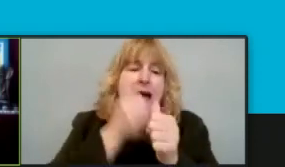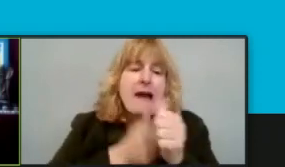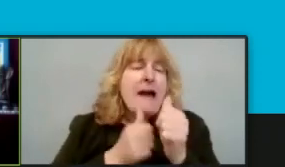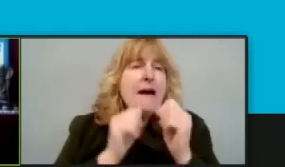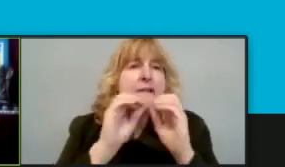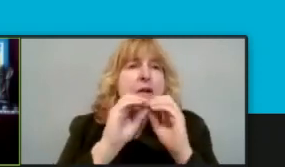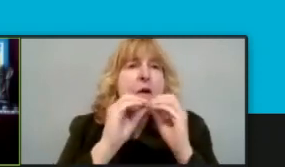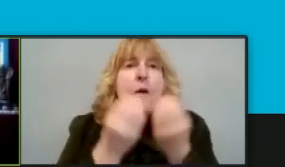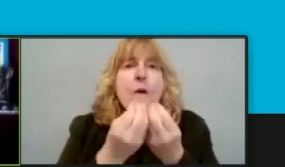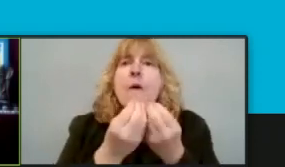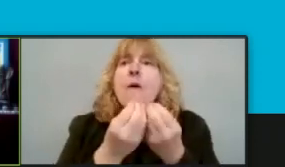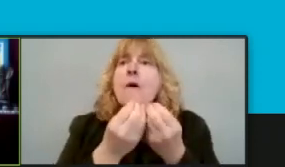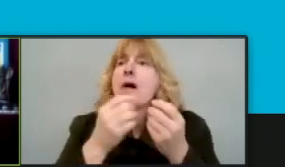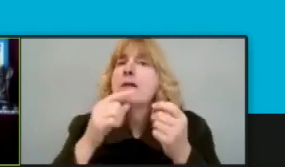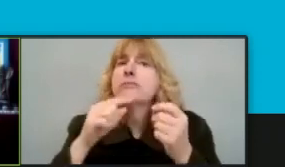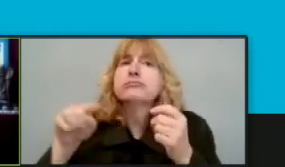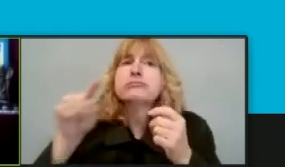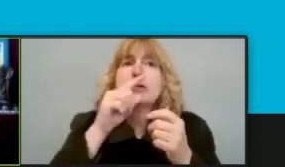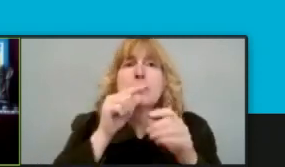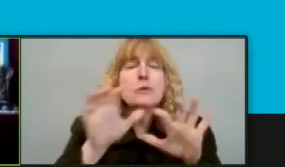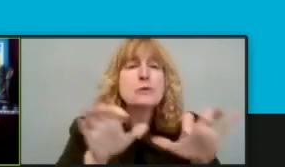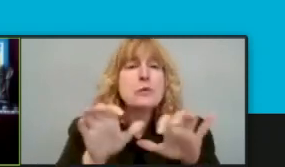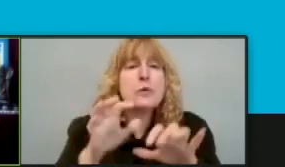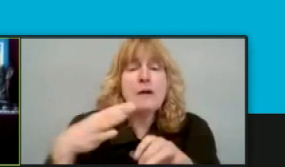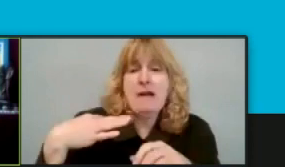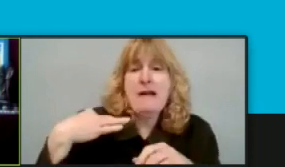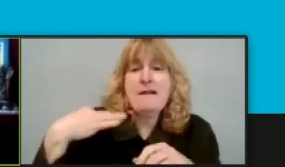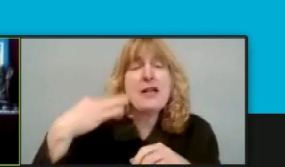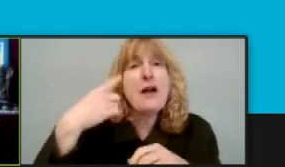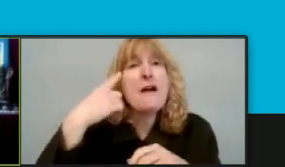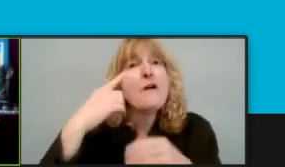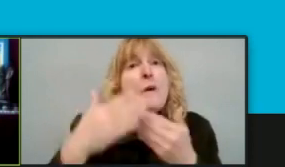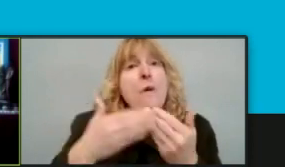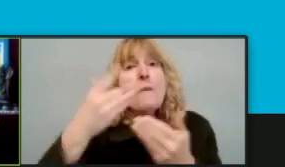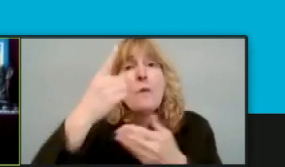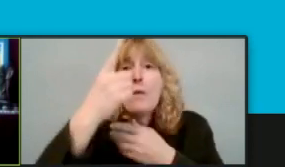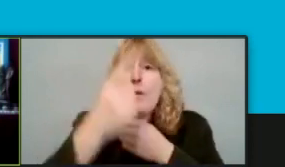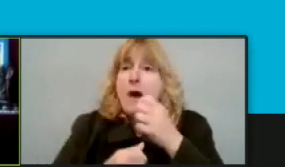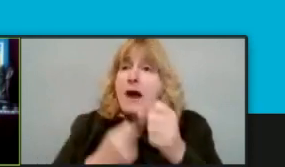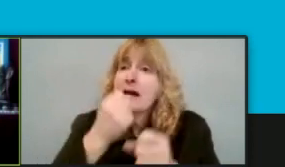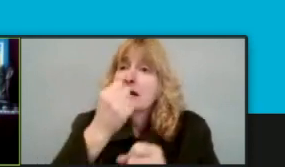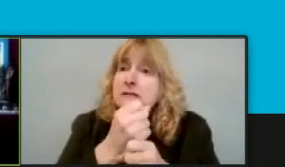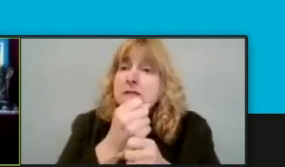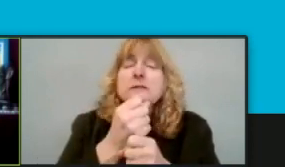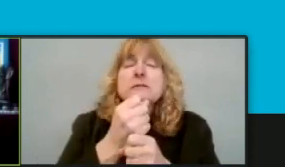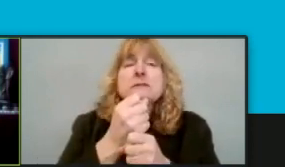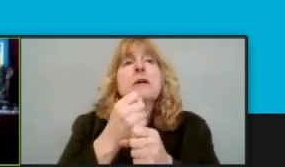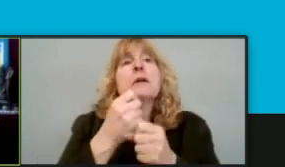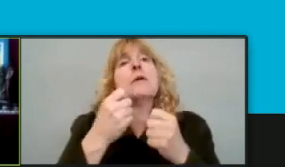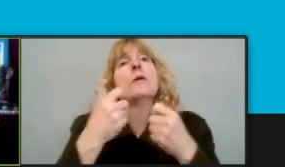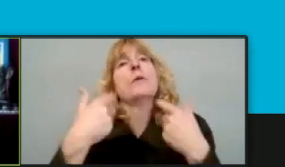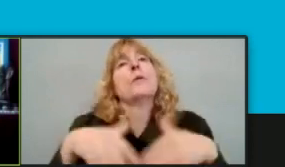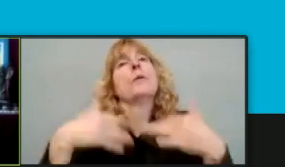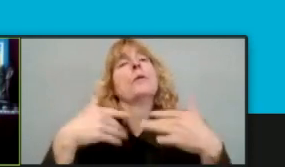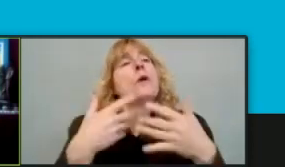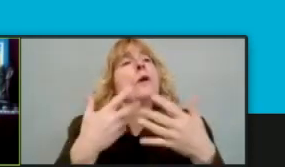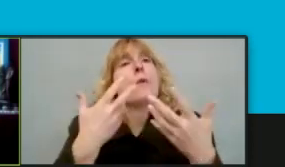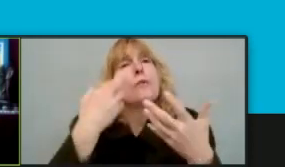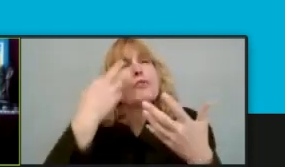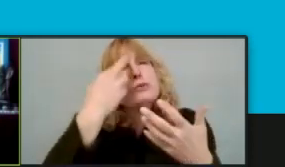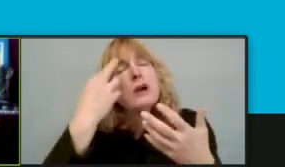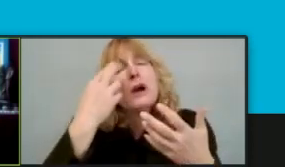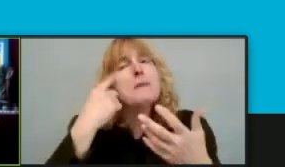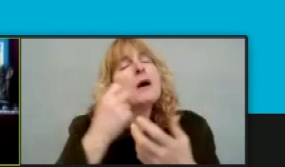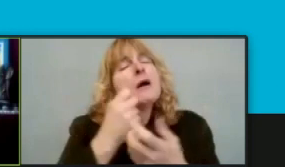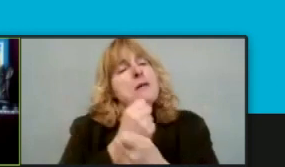this voluntarily for almost a year is doing it out of profound love. Out of love and what we